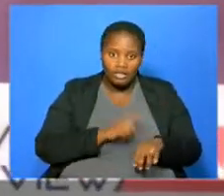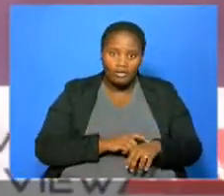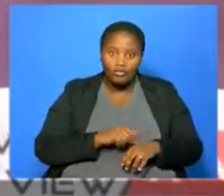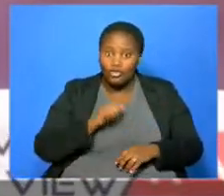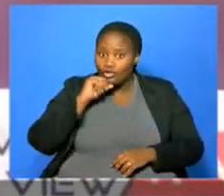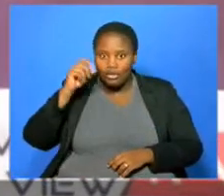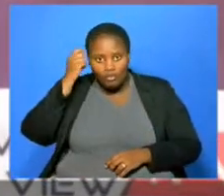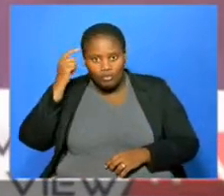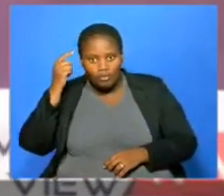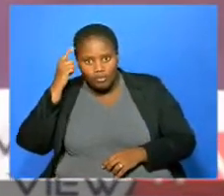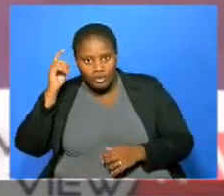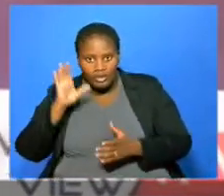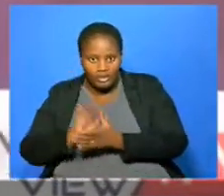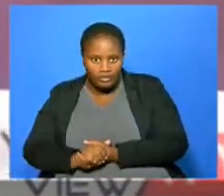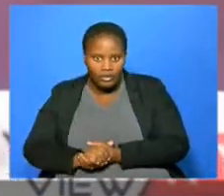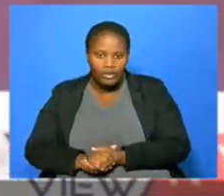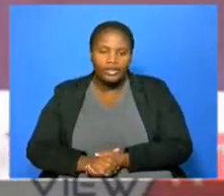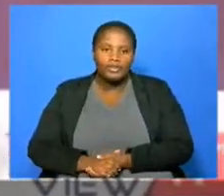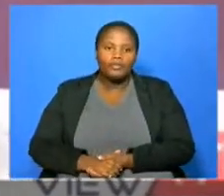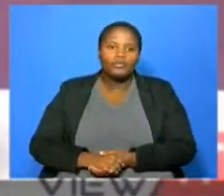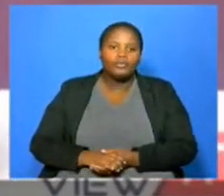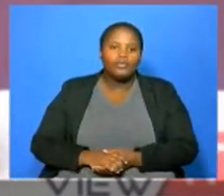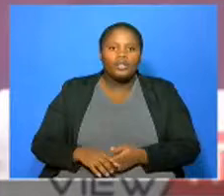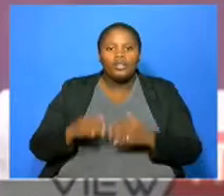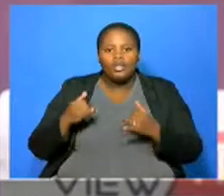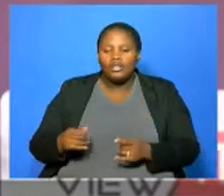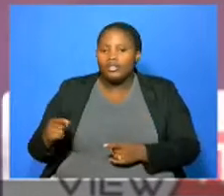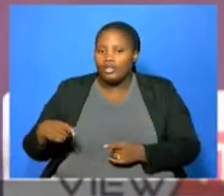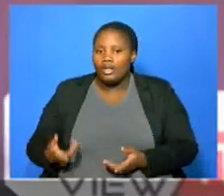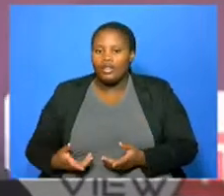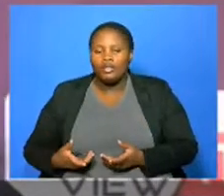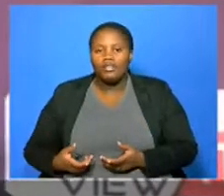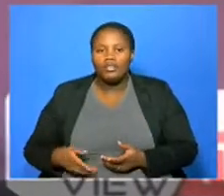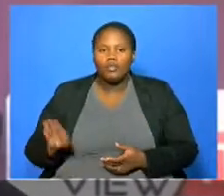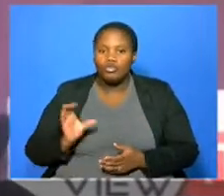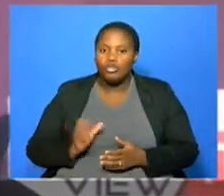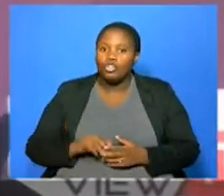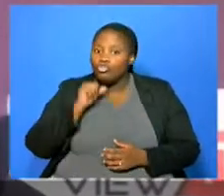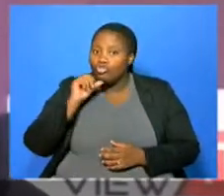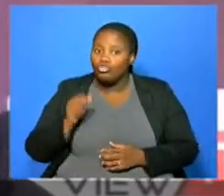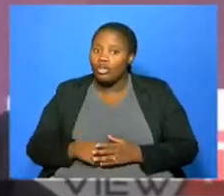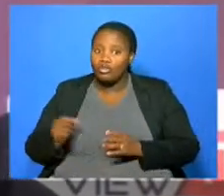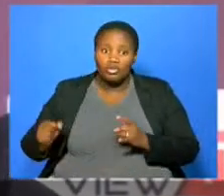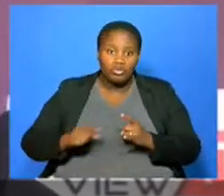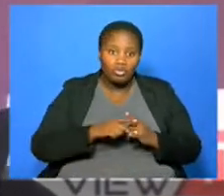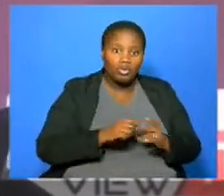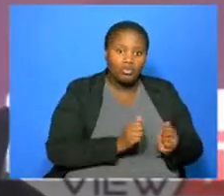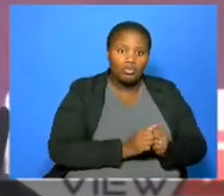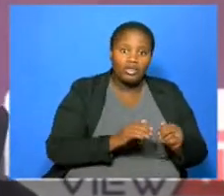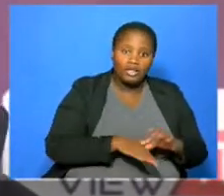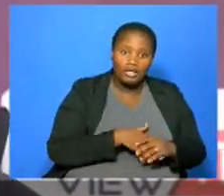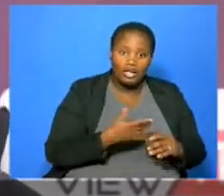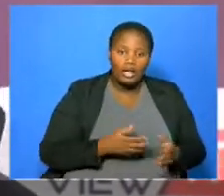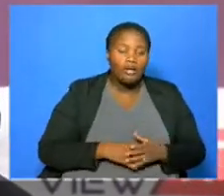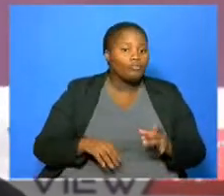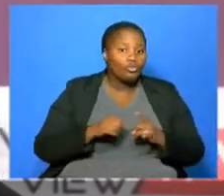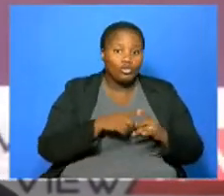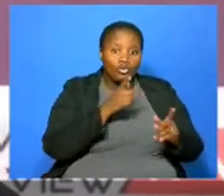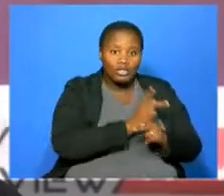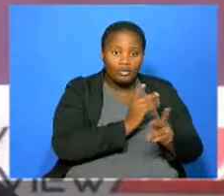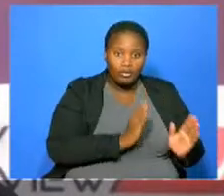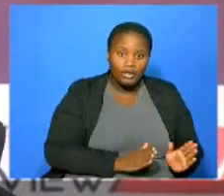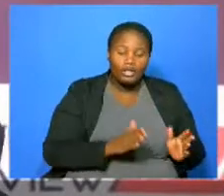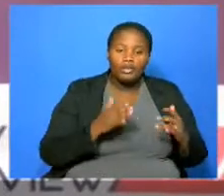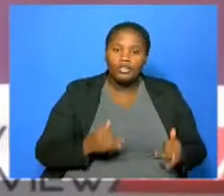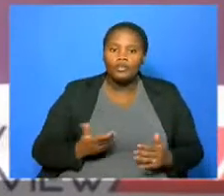Unbelievable. We can't score without a goalkeeper. No goalkeeper, we can't score. with all the due respect to